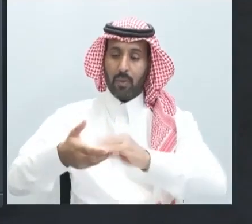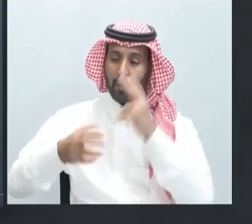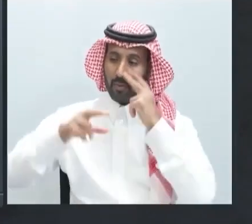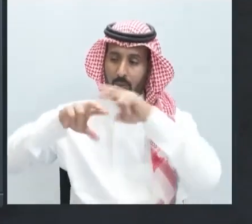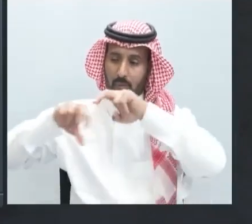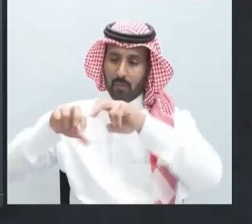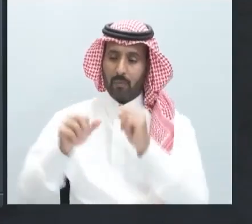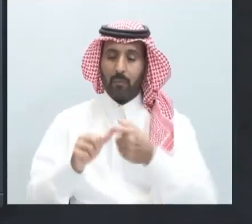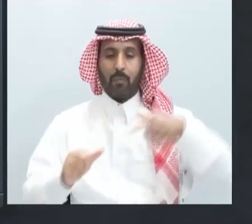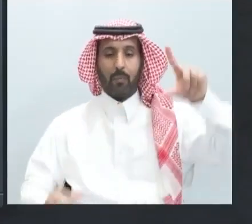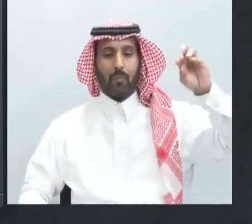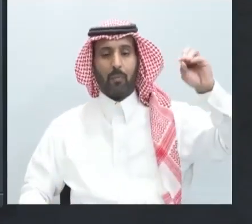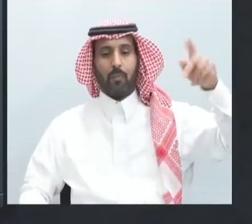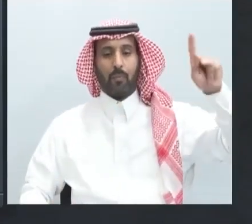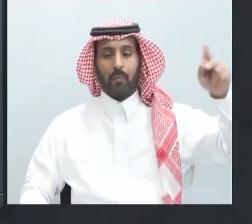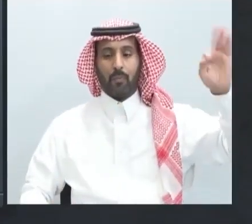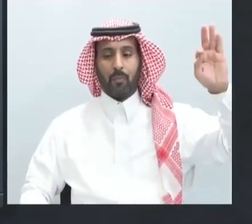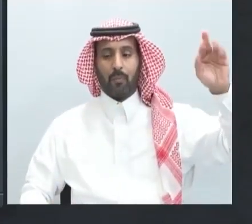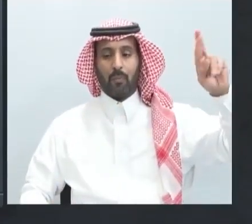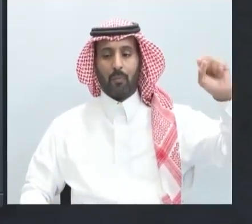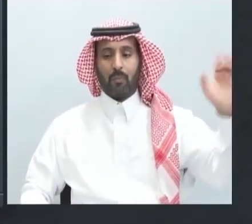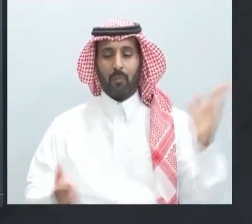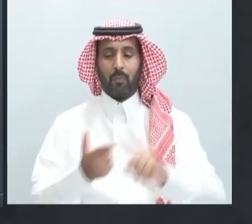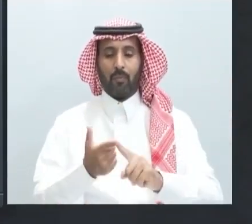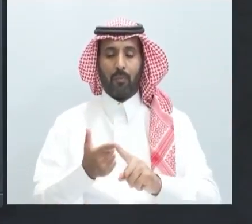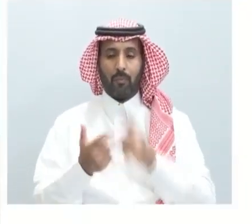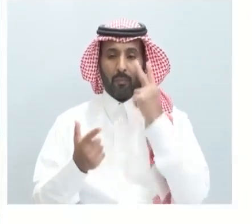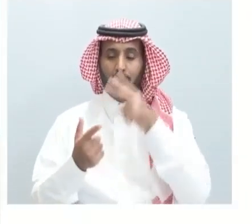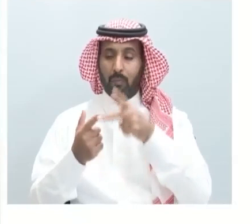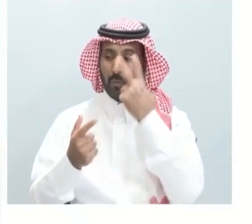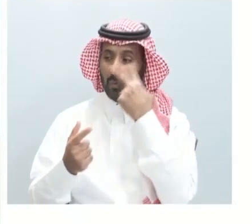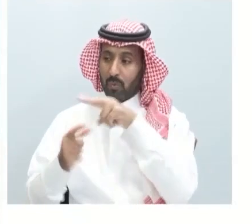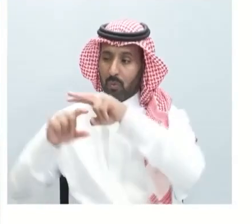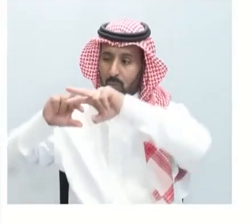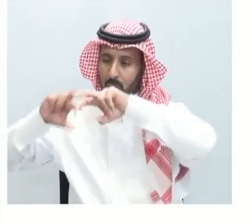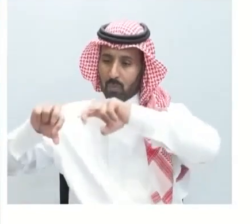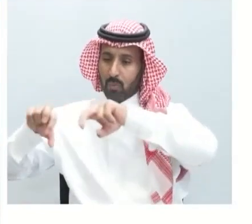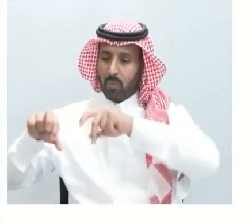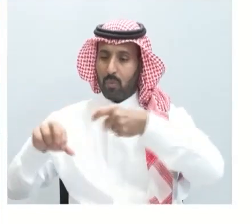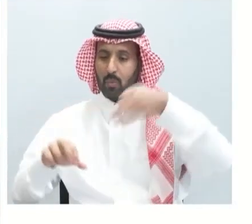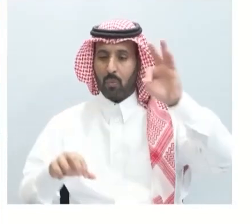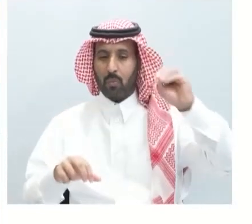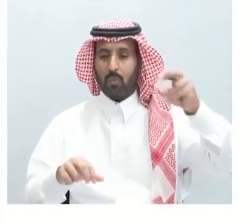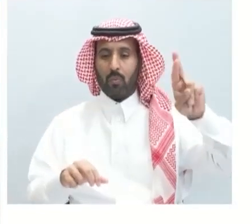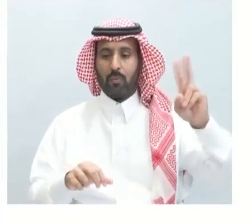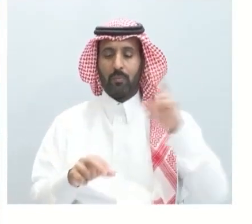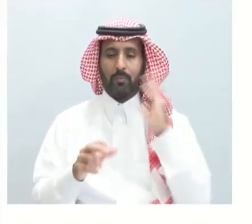something again so the verb here is look and the preposition here is very good it